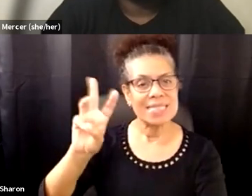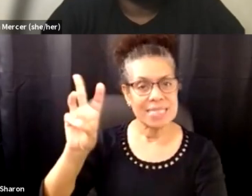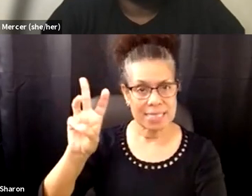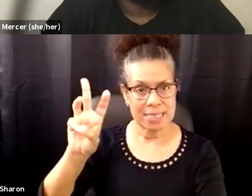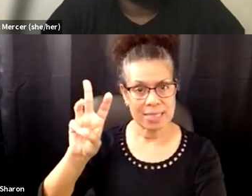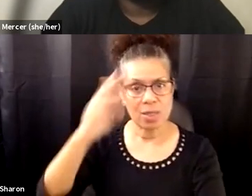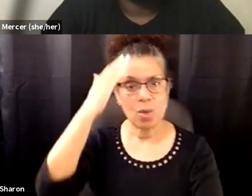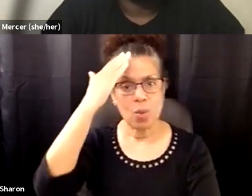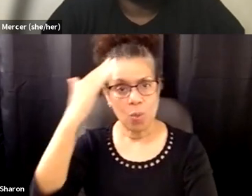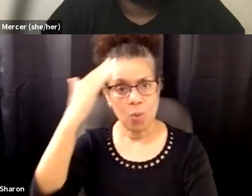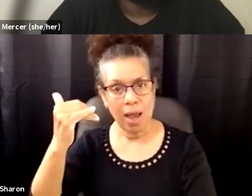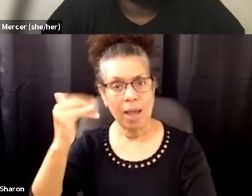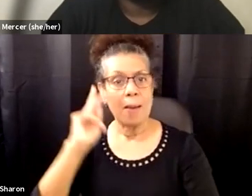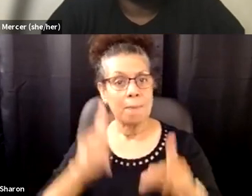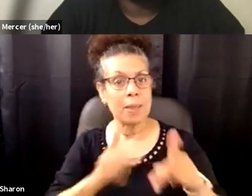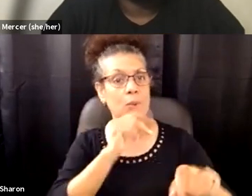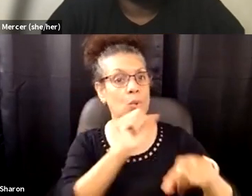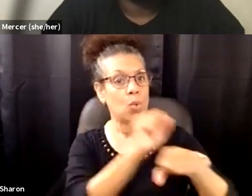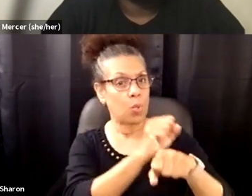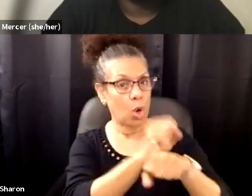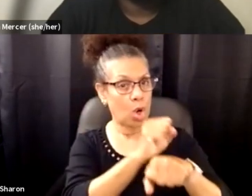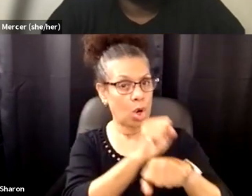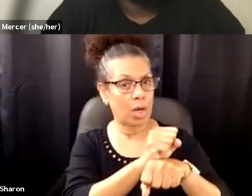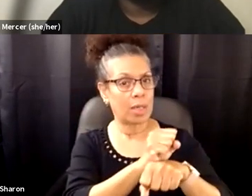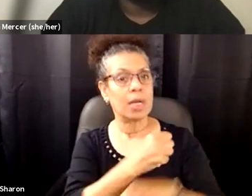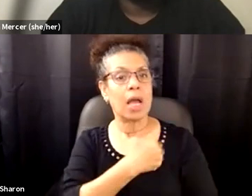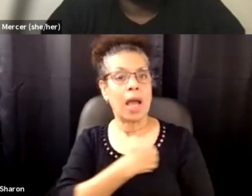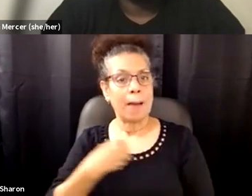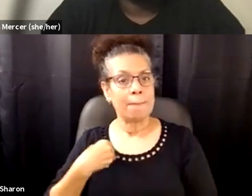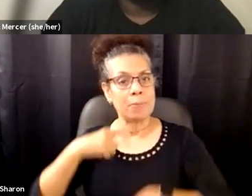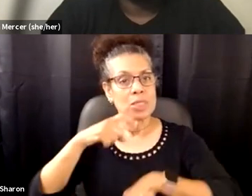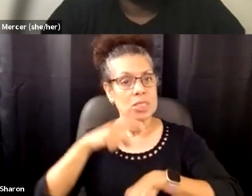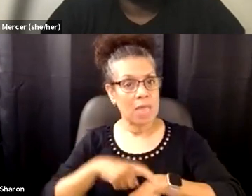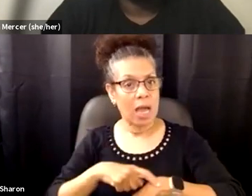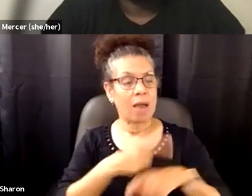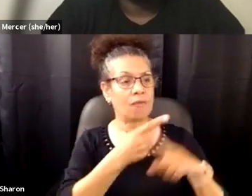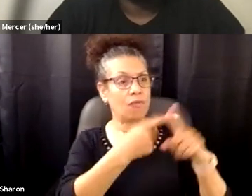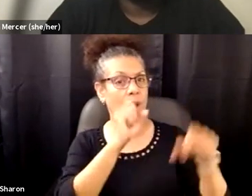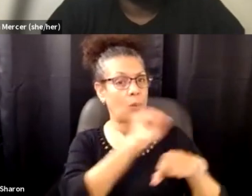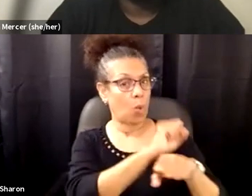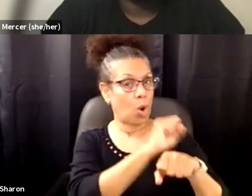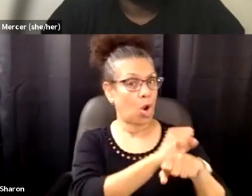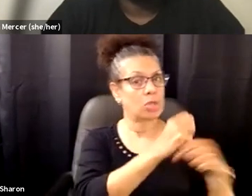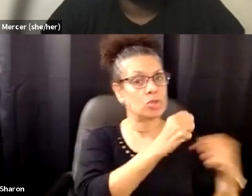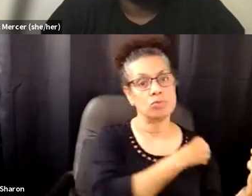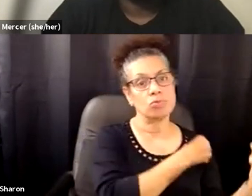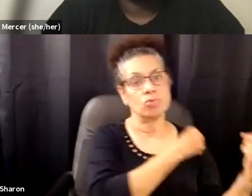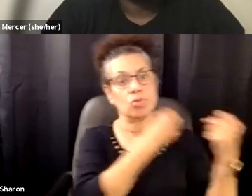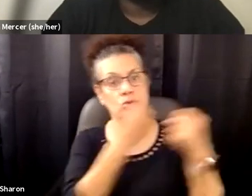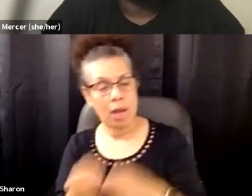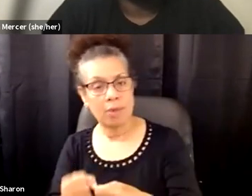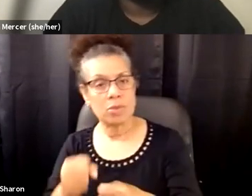because now with people working it gives our members time to get from their day jobs to the bowling